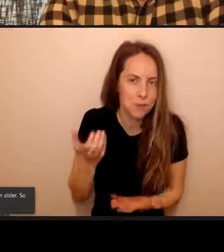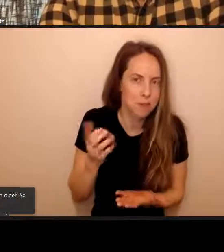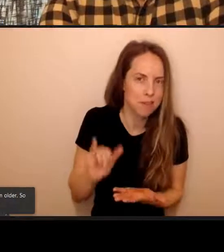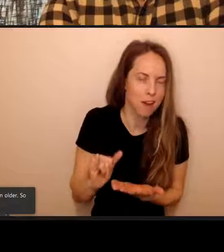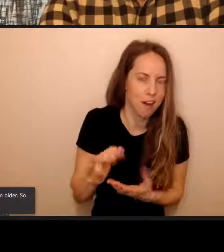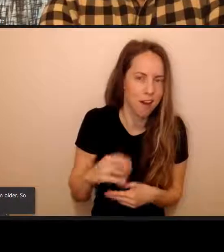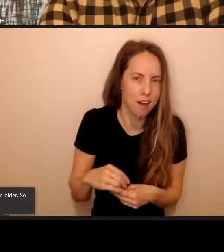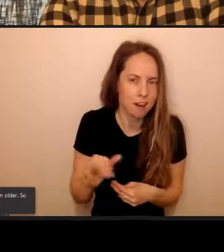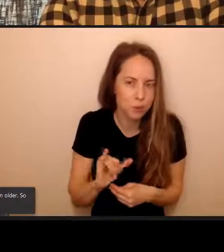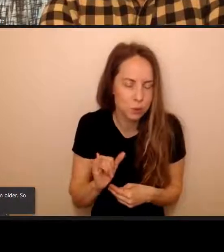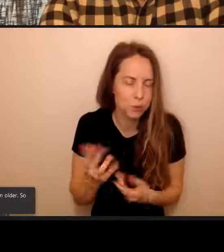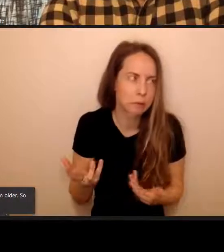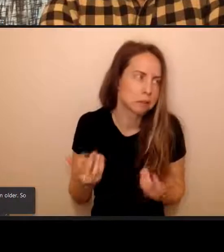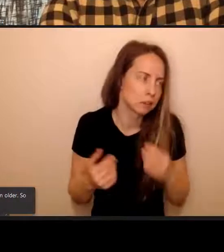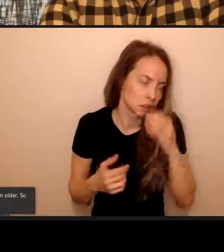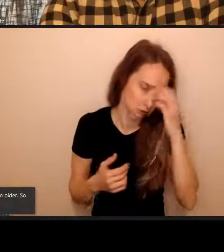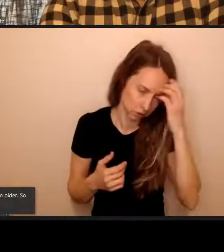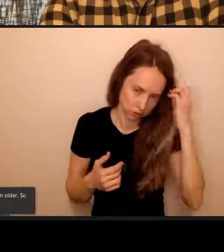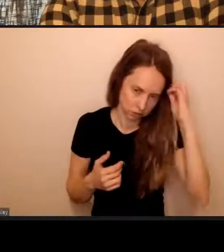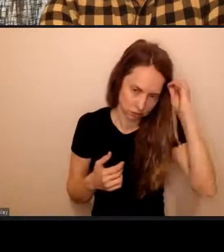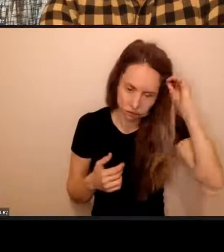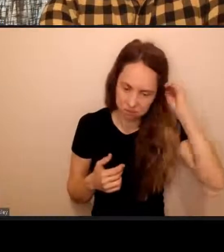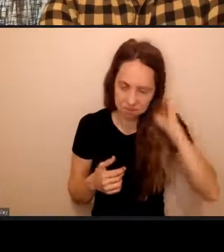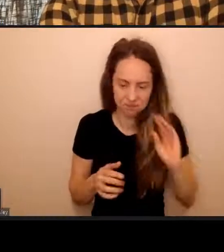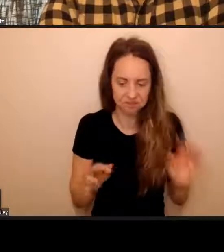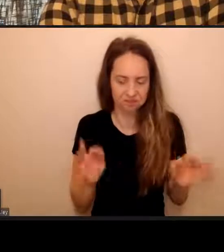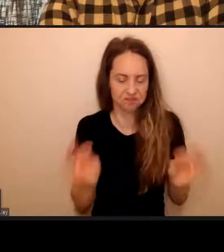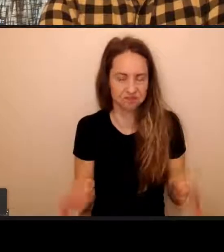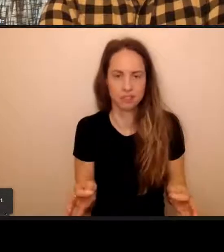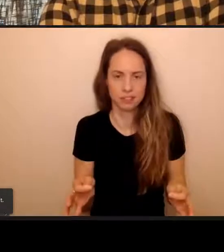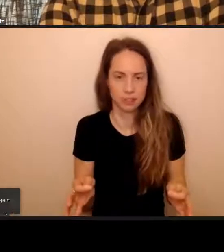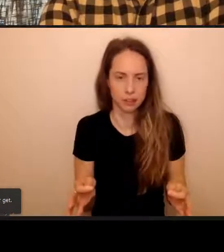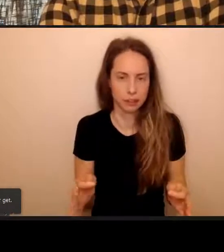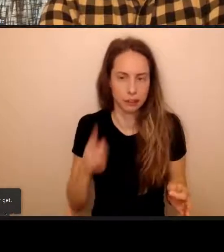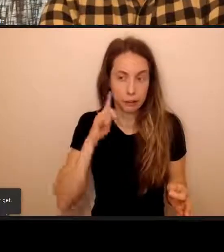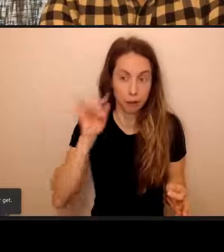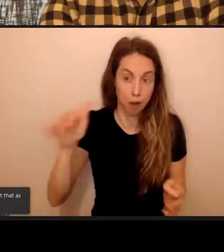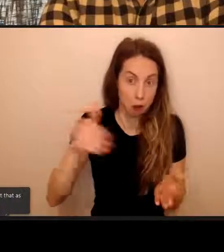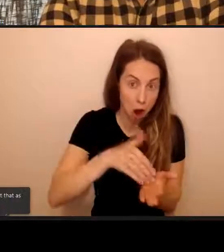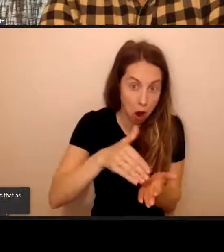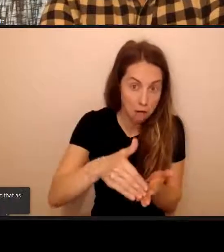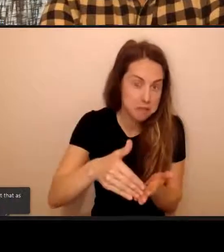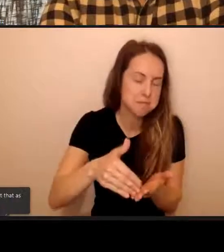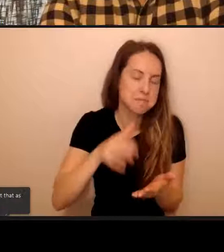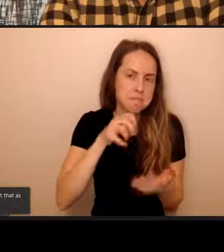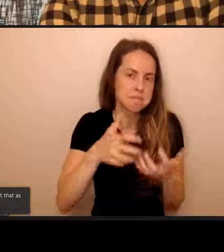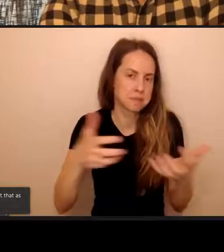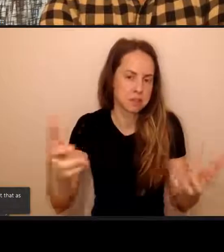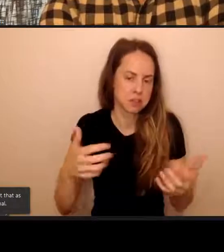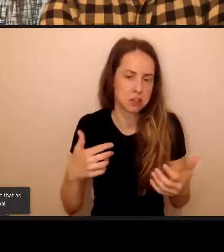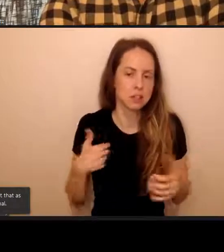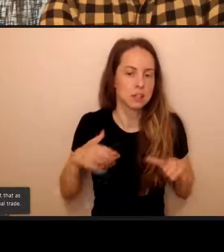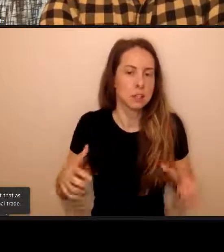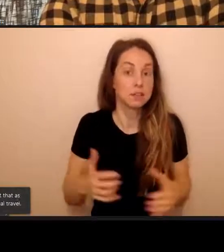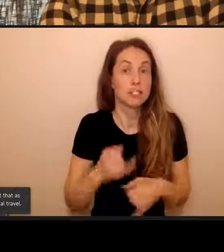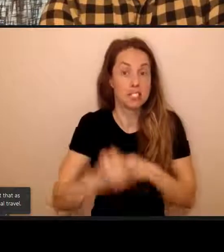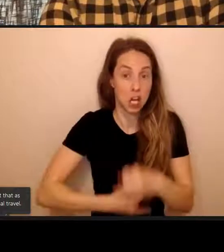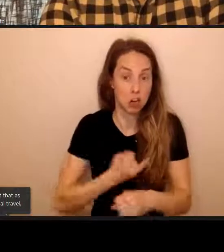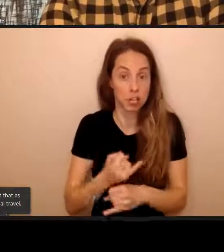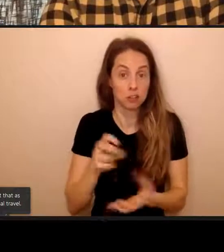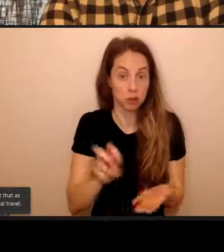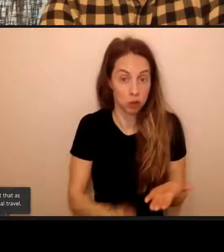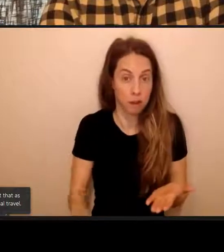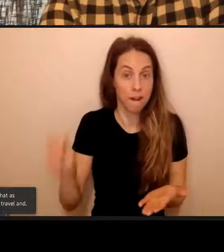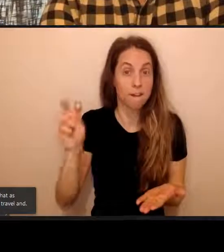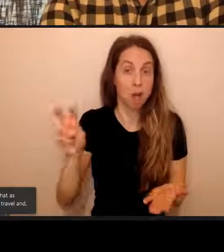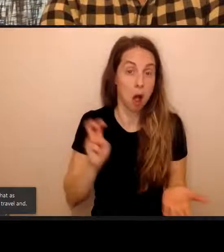of it too, but definitely don't hear that or get that as much. I've done a lot of international travel,